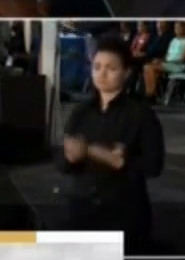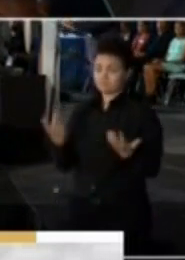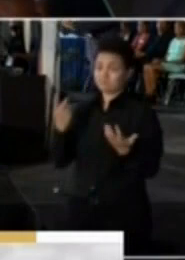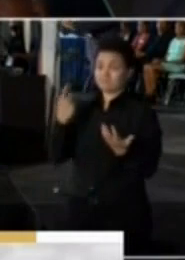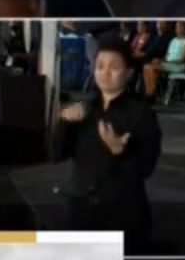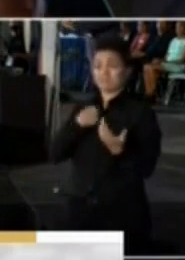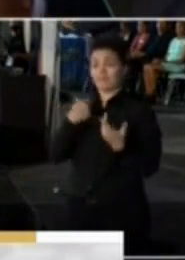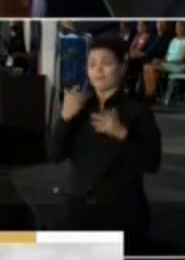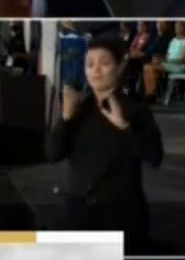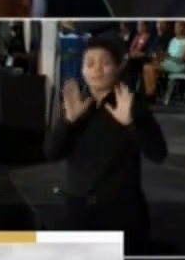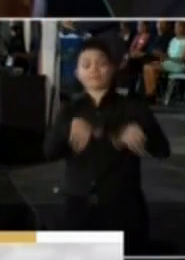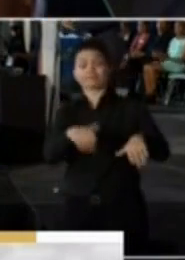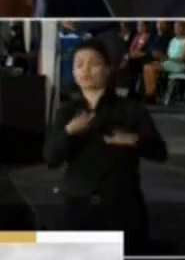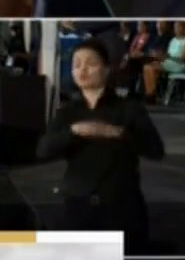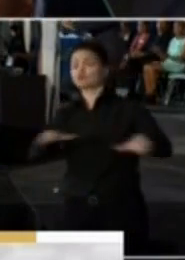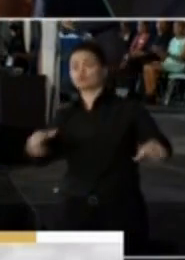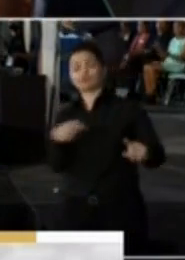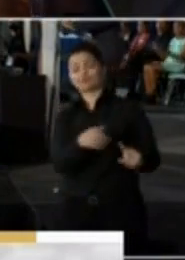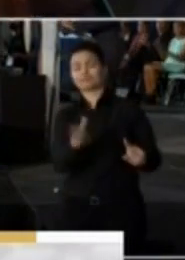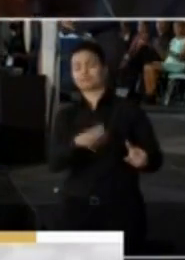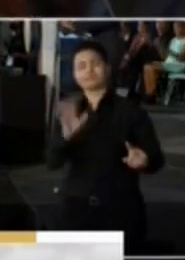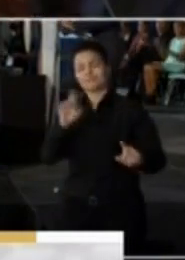children.